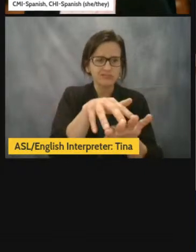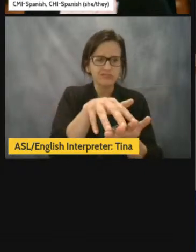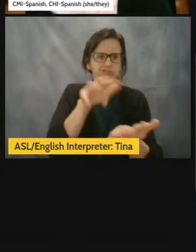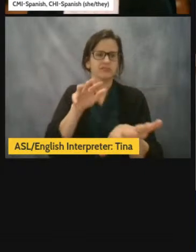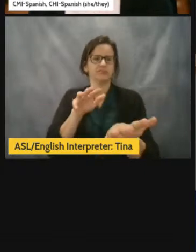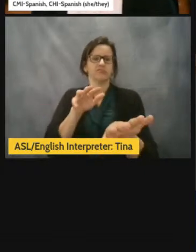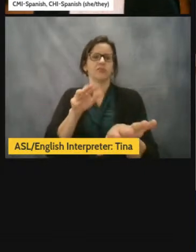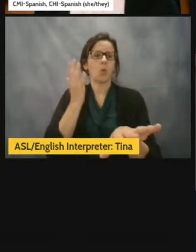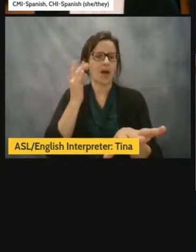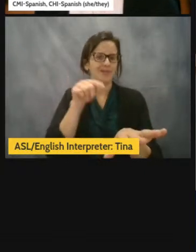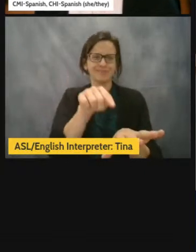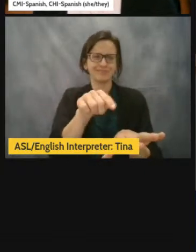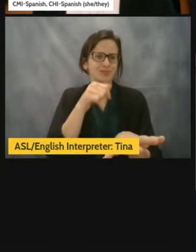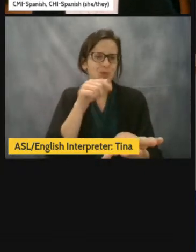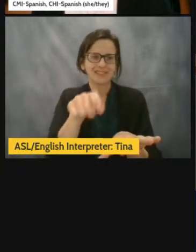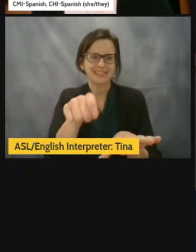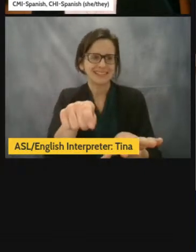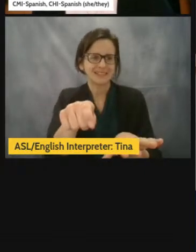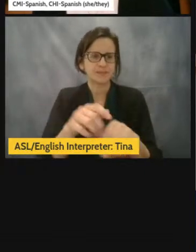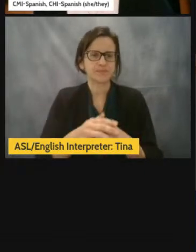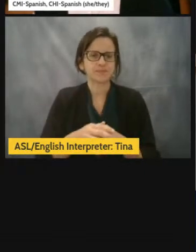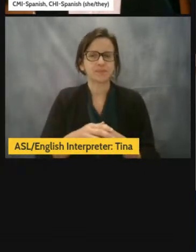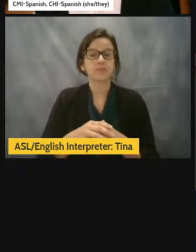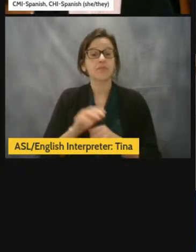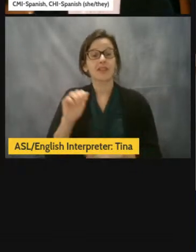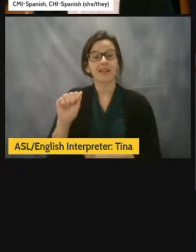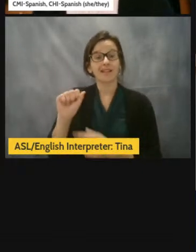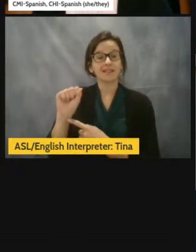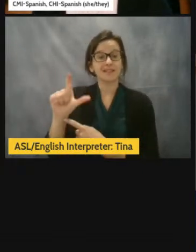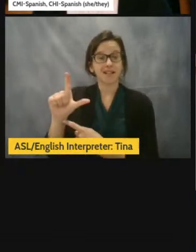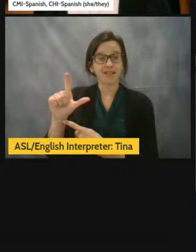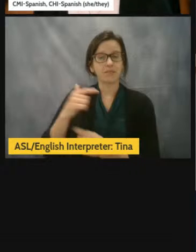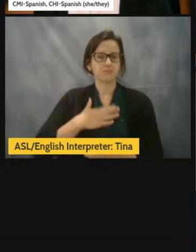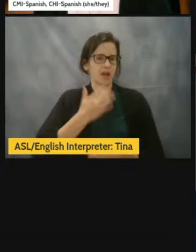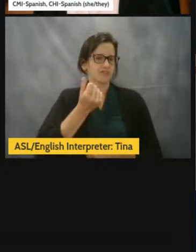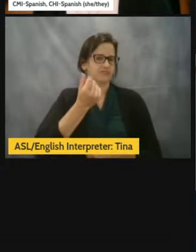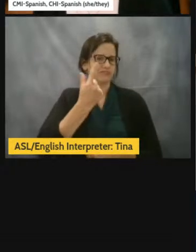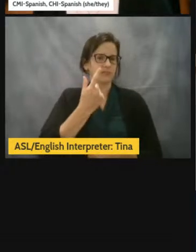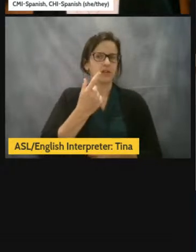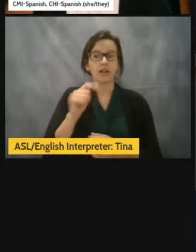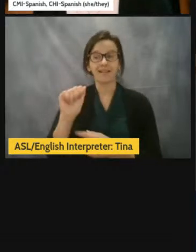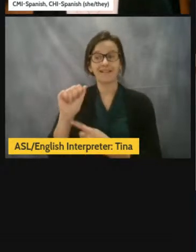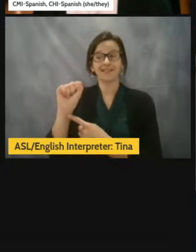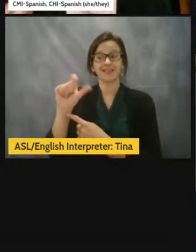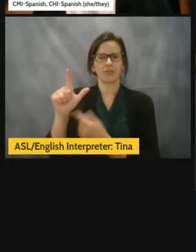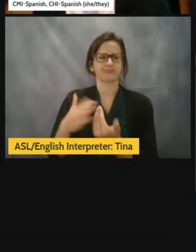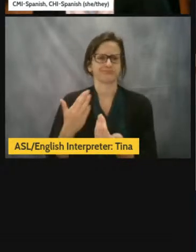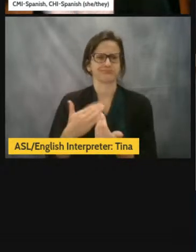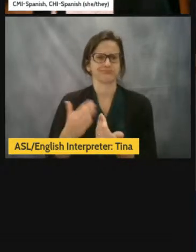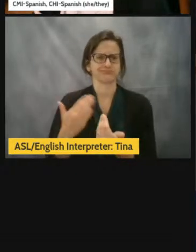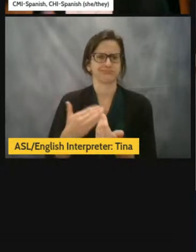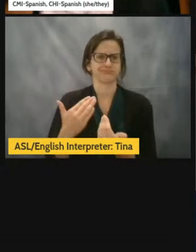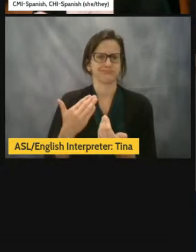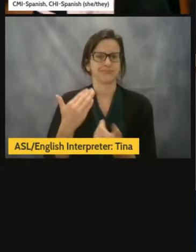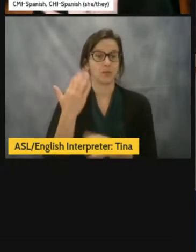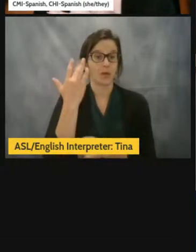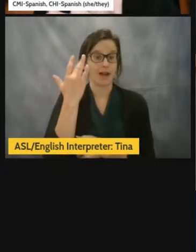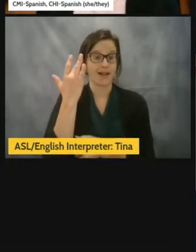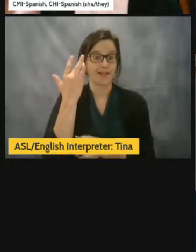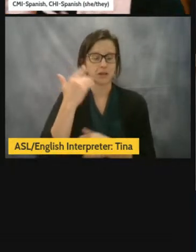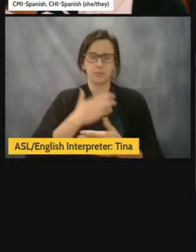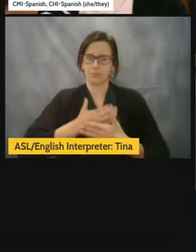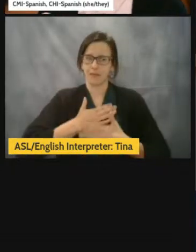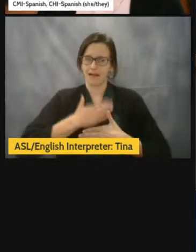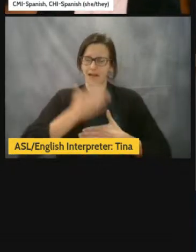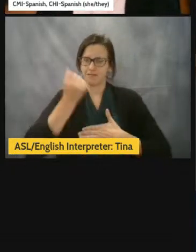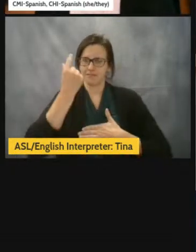From what I understand in ASL, it's actually super easy because from what I